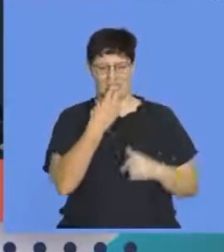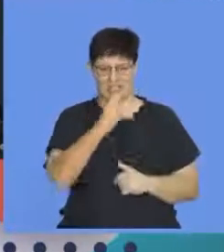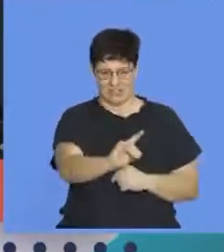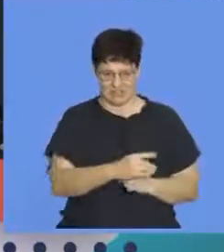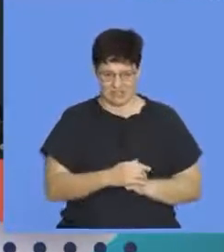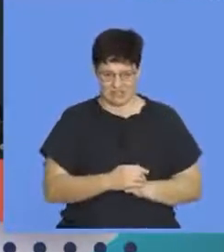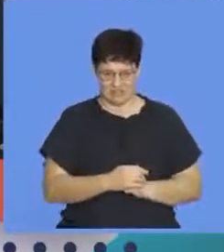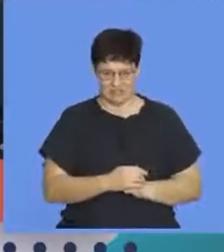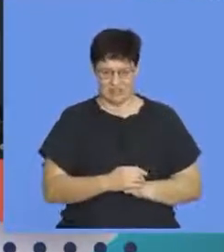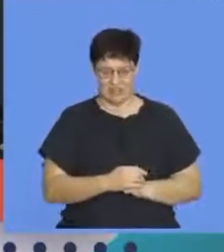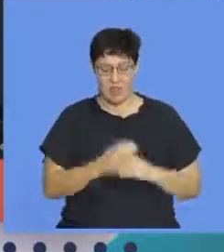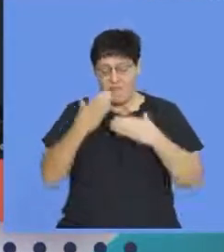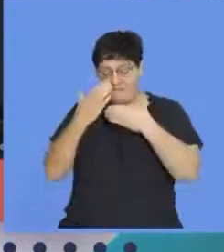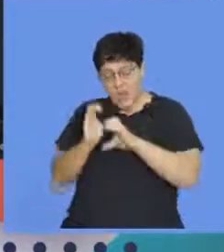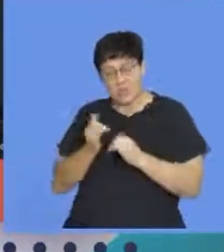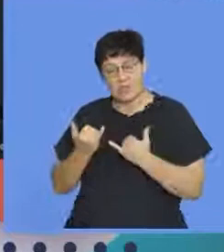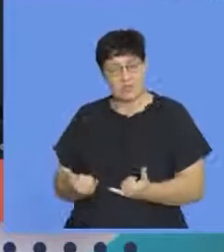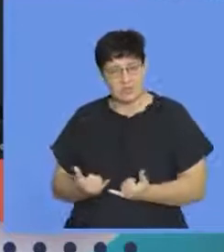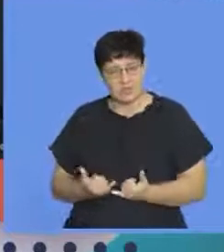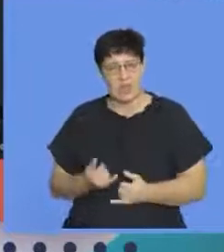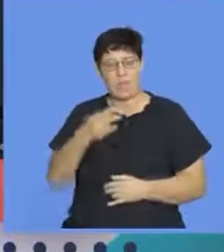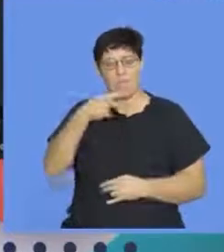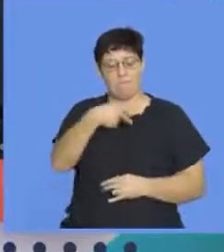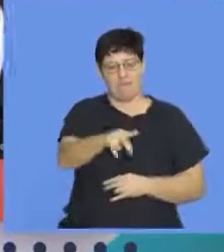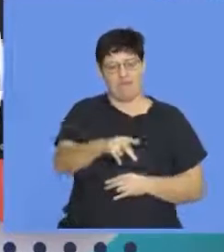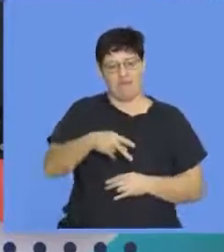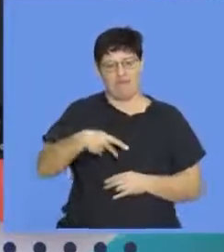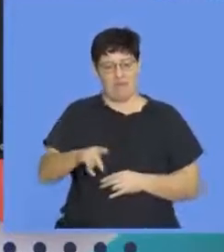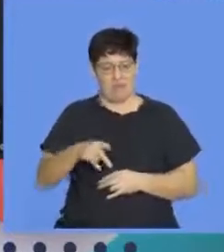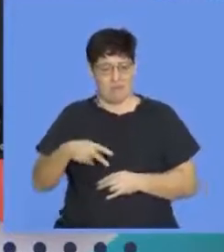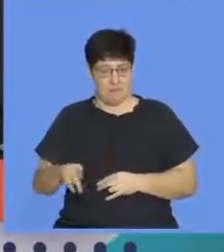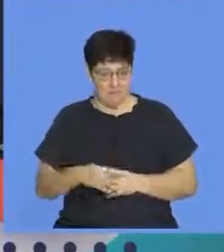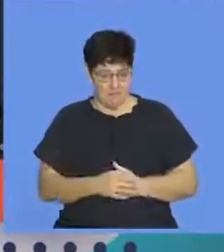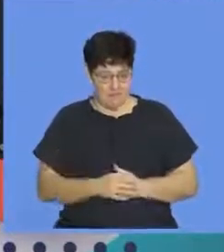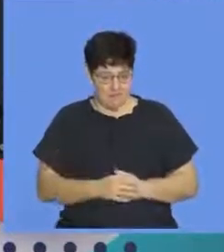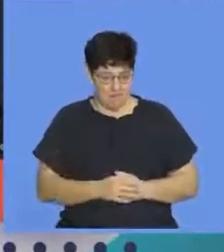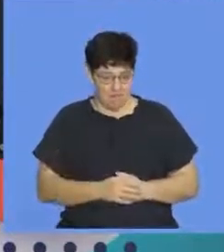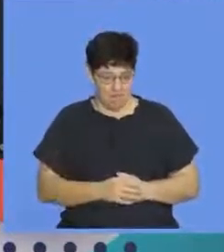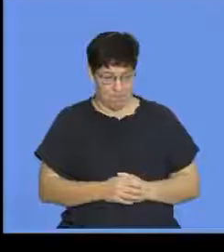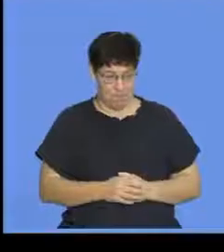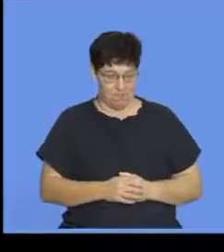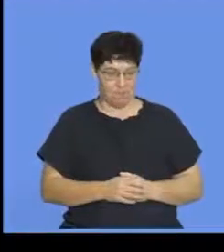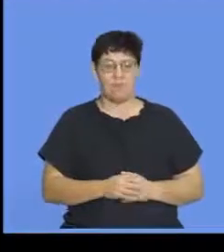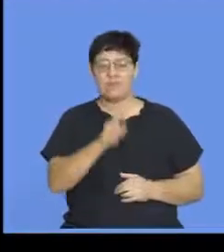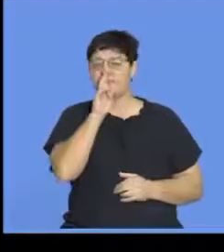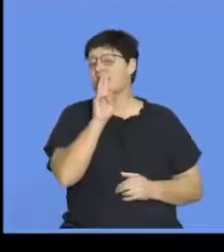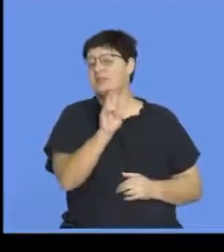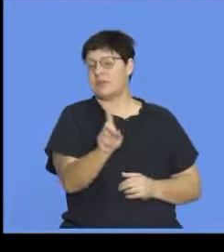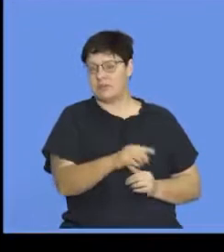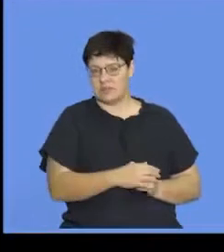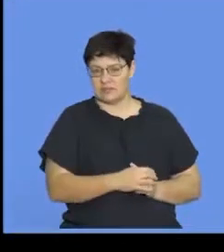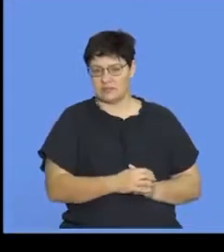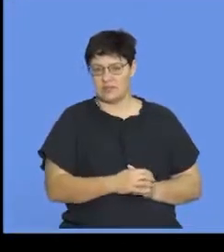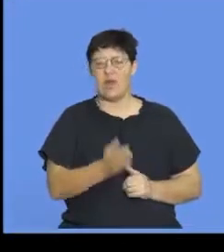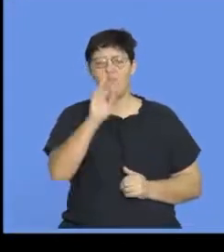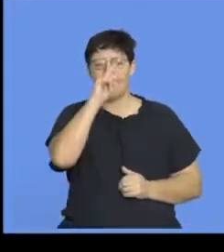now is on the payments. So let's have a look at this here. As you can see, if you